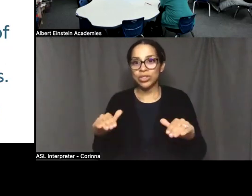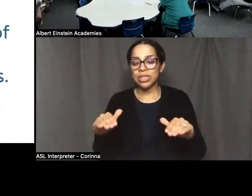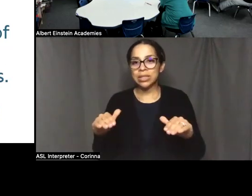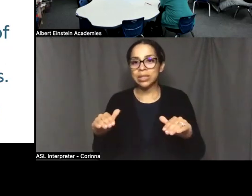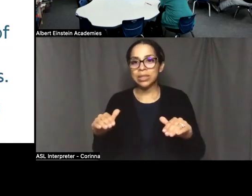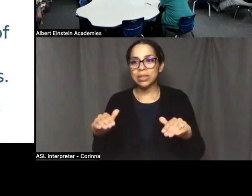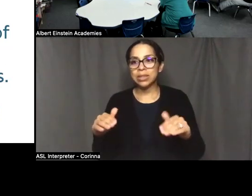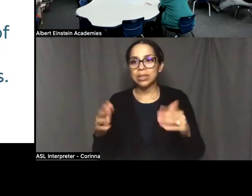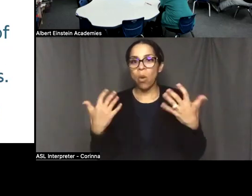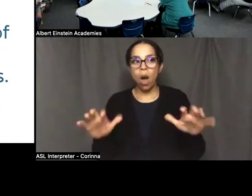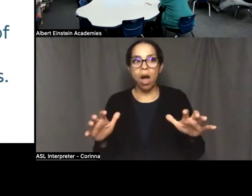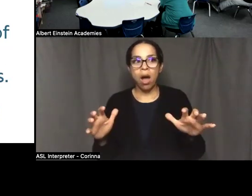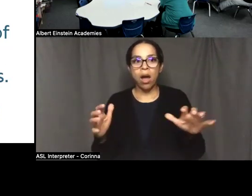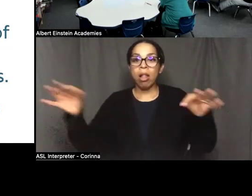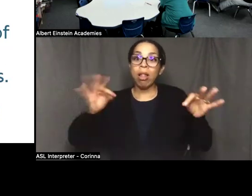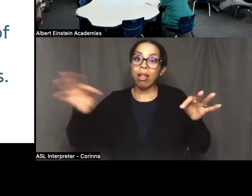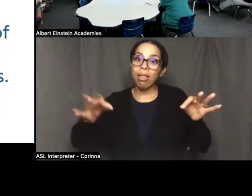share everything.